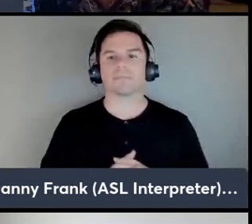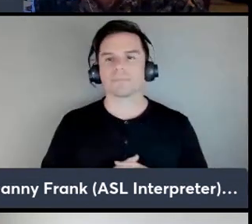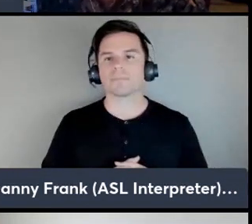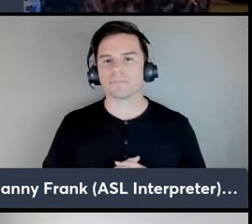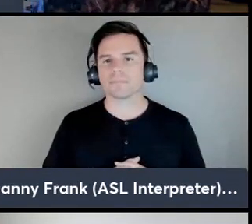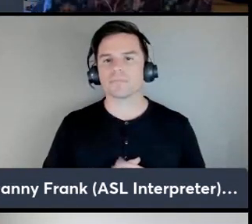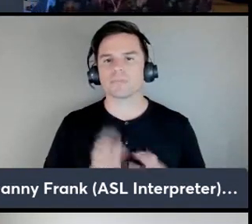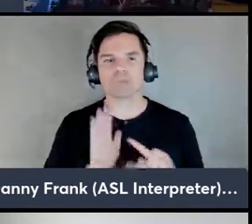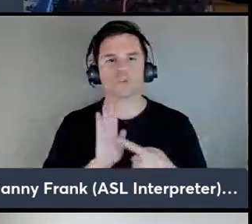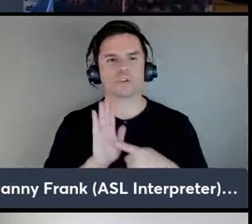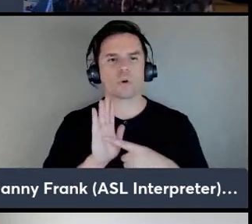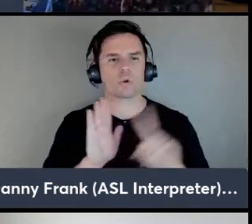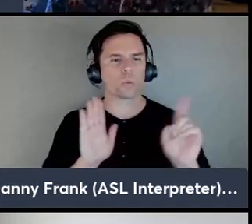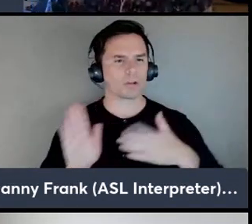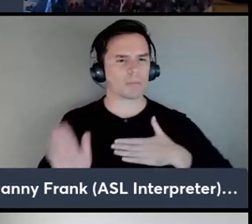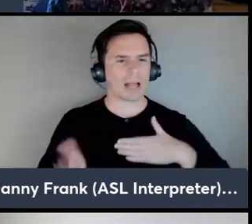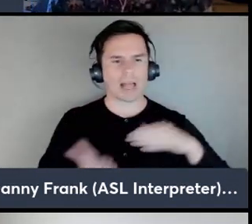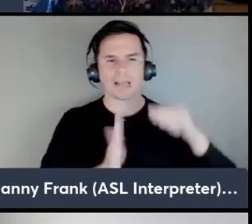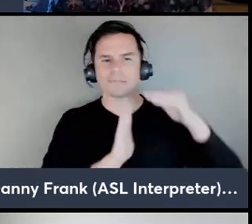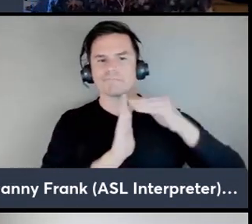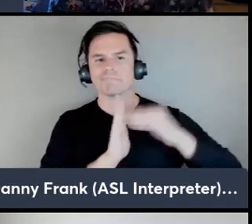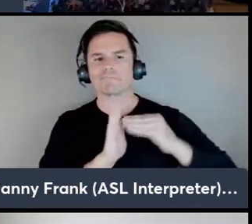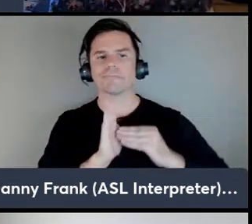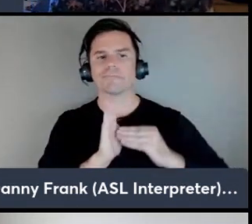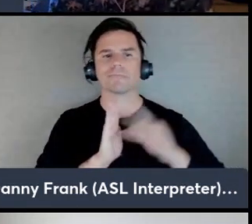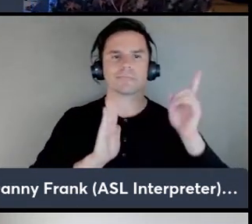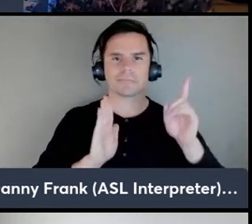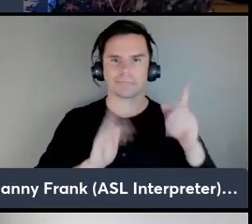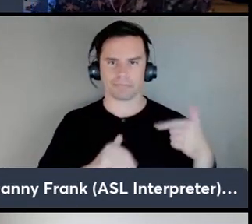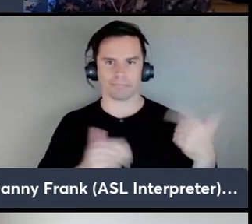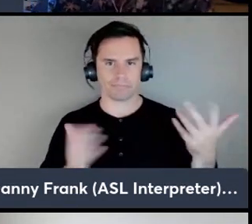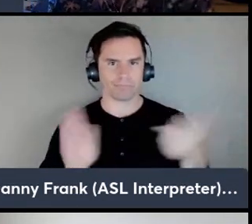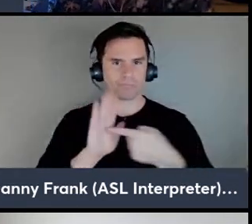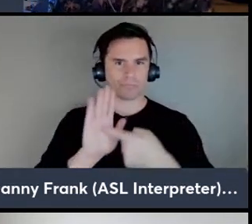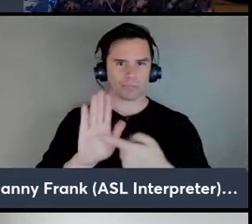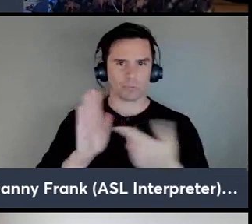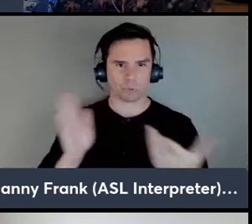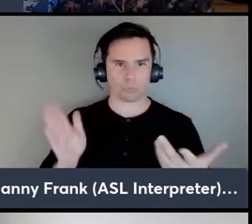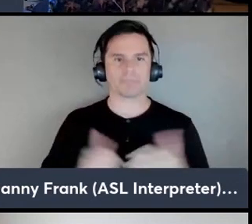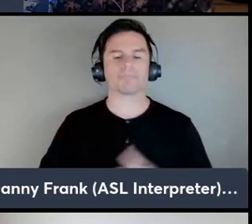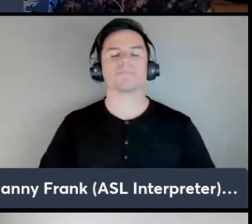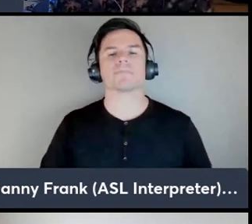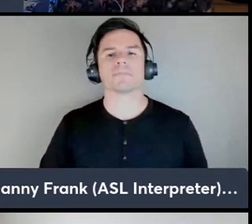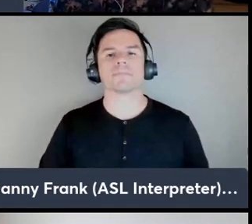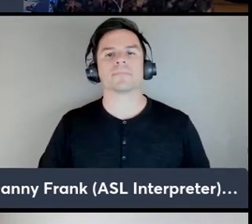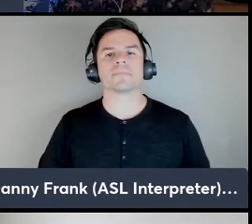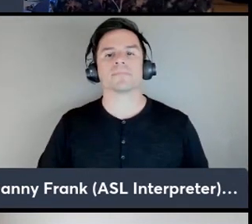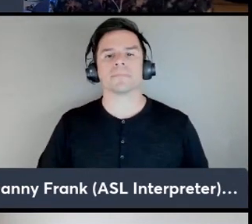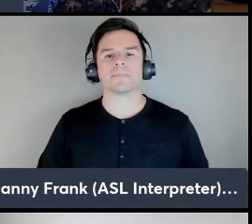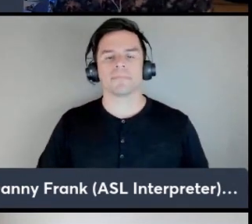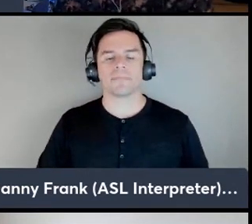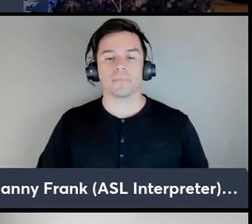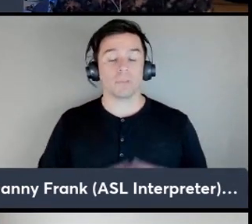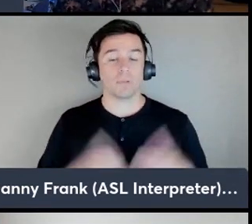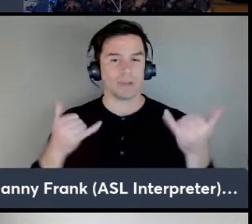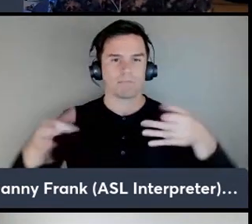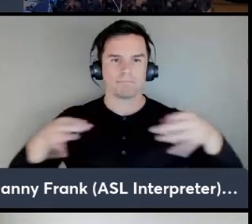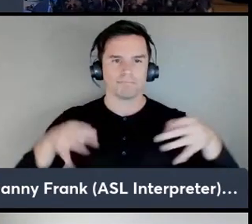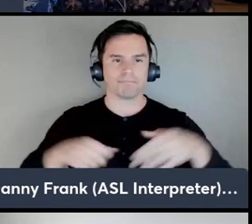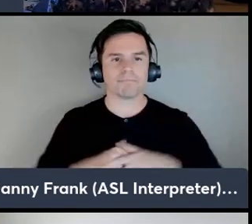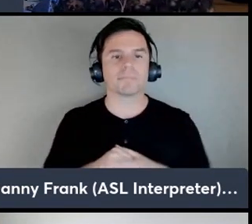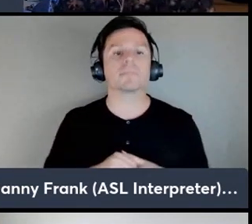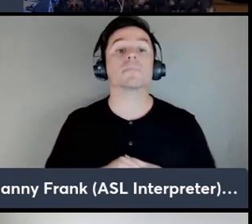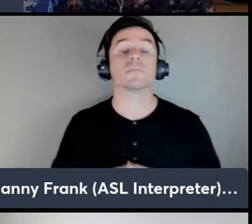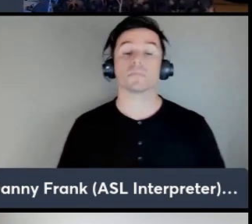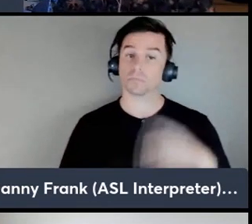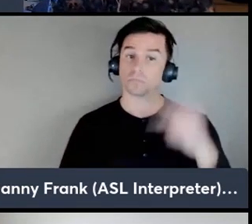where's my documentation? Just this feature in terms of our documentation, so I can explain to you what that is. Now, there's